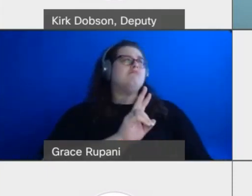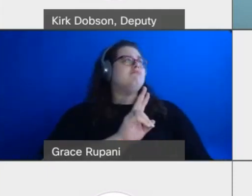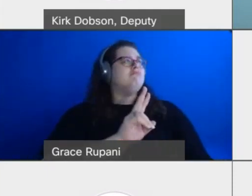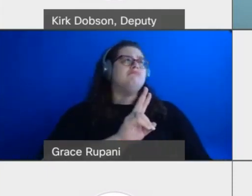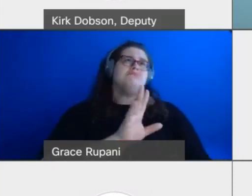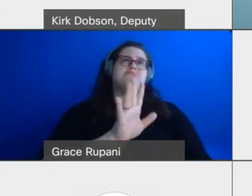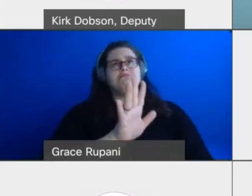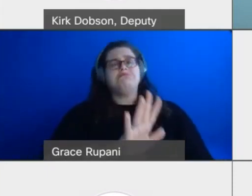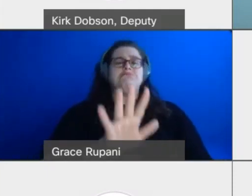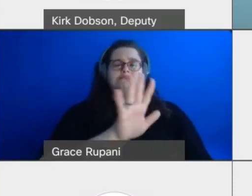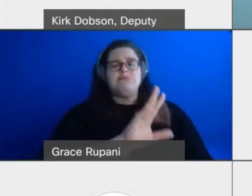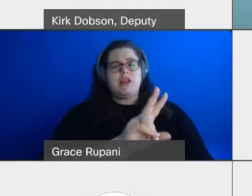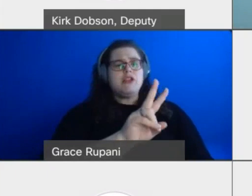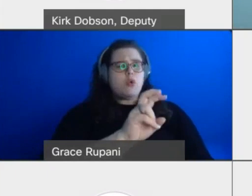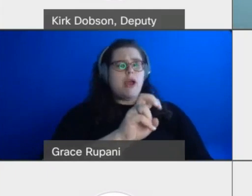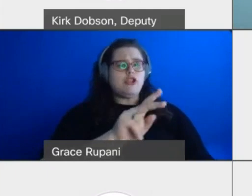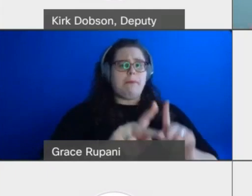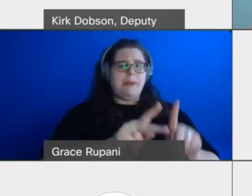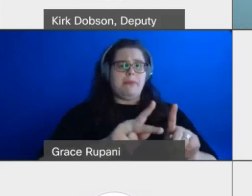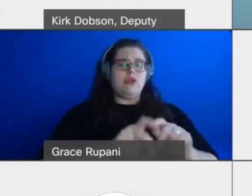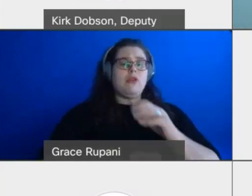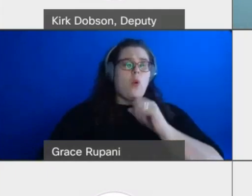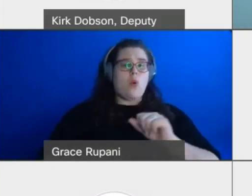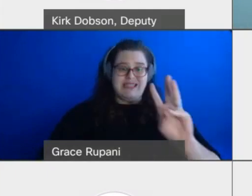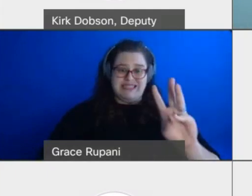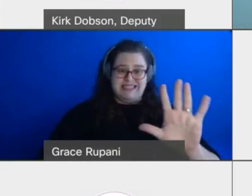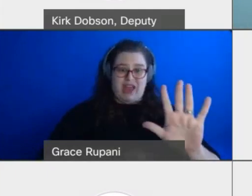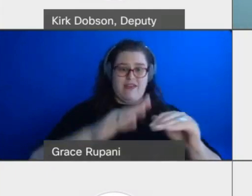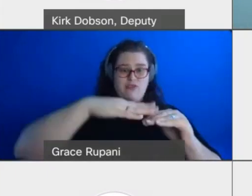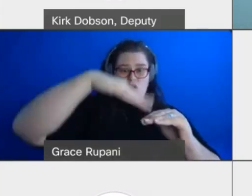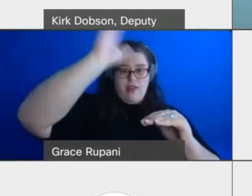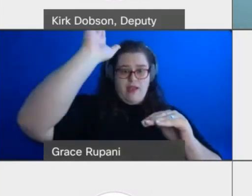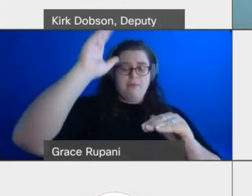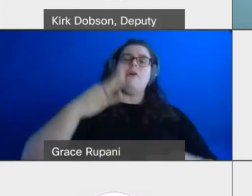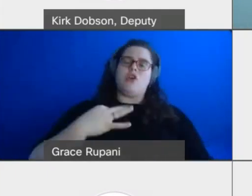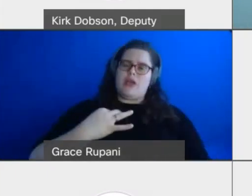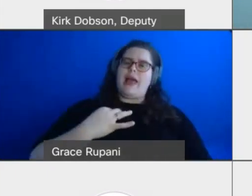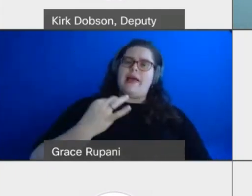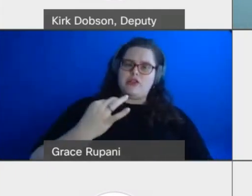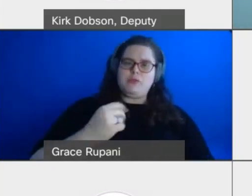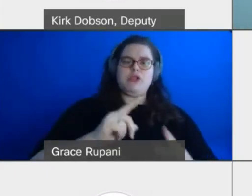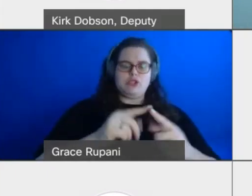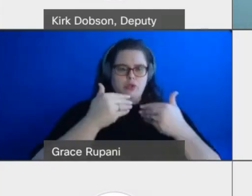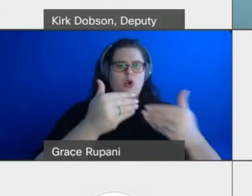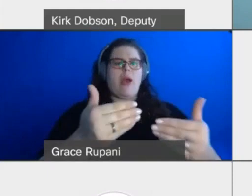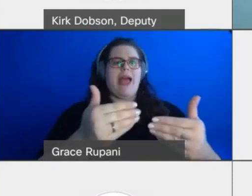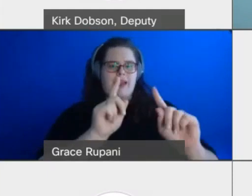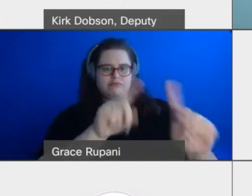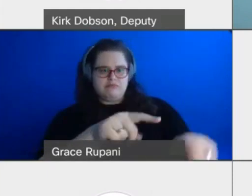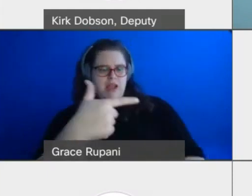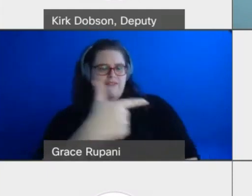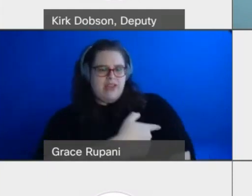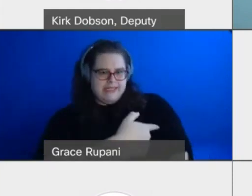people who are 65 and older who are also eligible to get the vaccine. And so we sent something out to